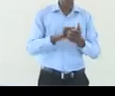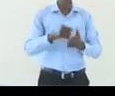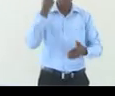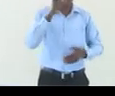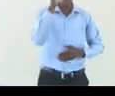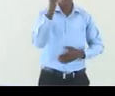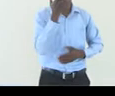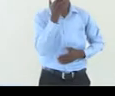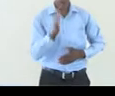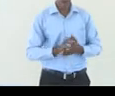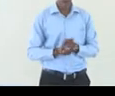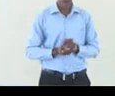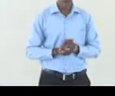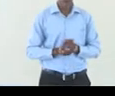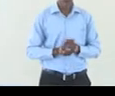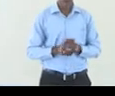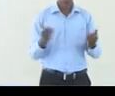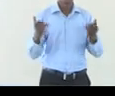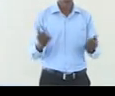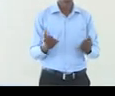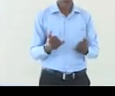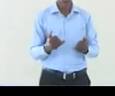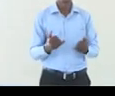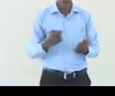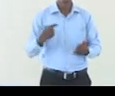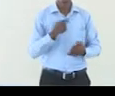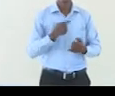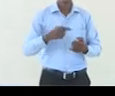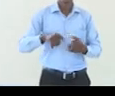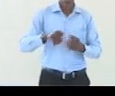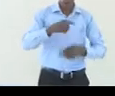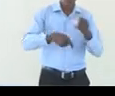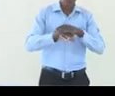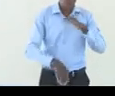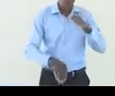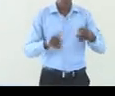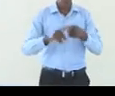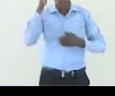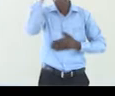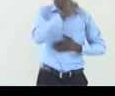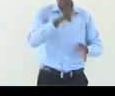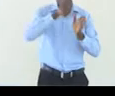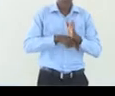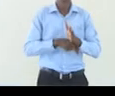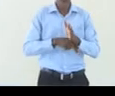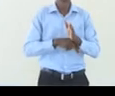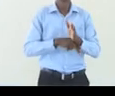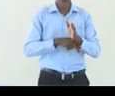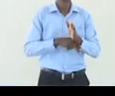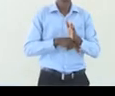a bottle. Yes. Now, we descended to this level of stupidity and